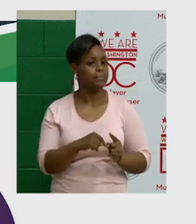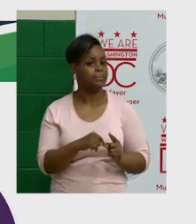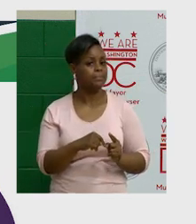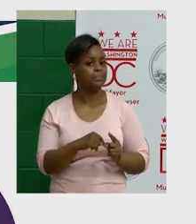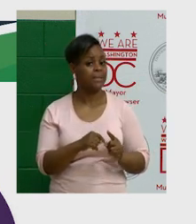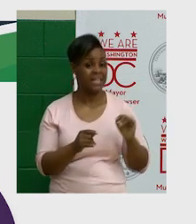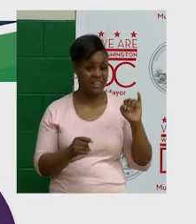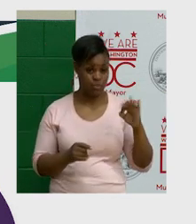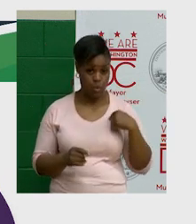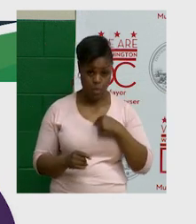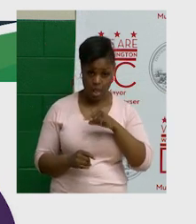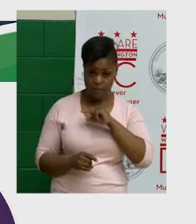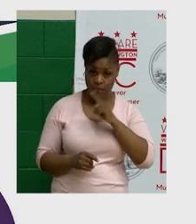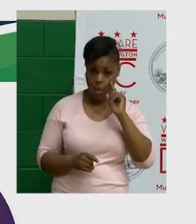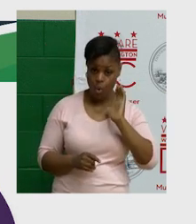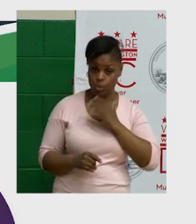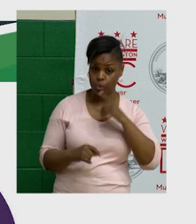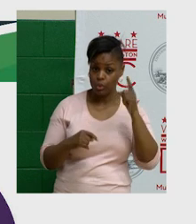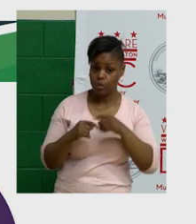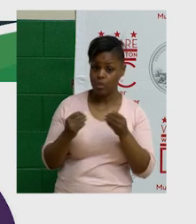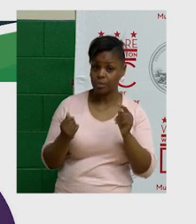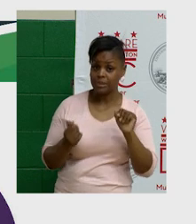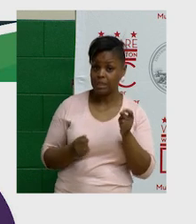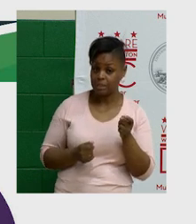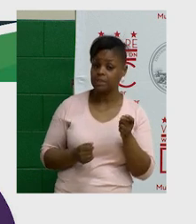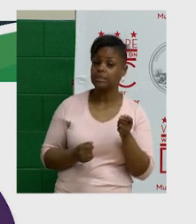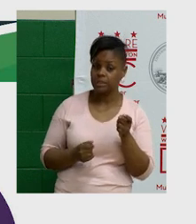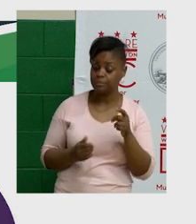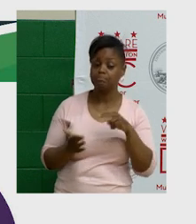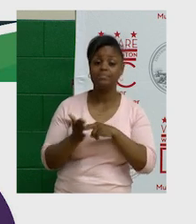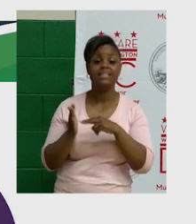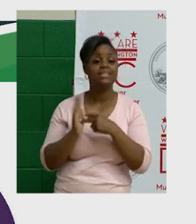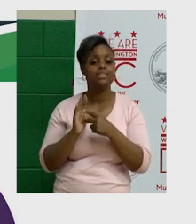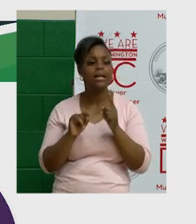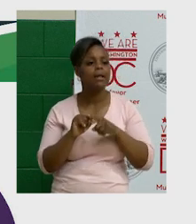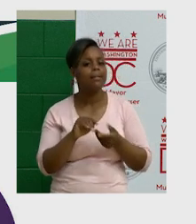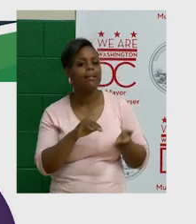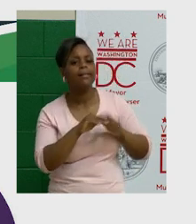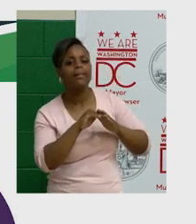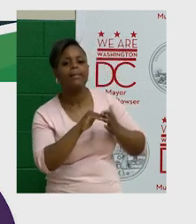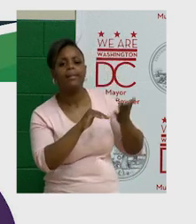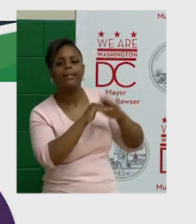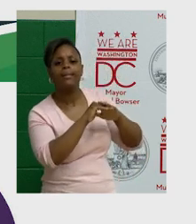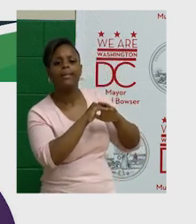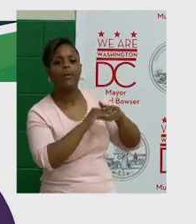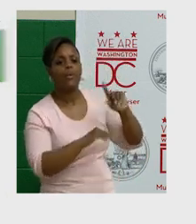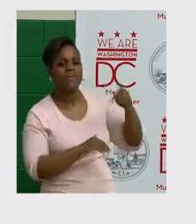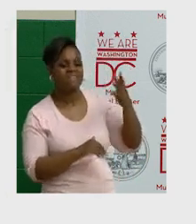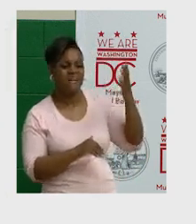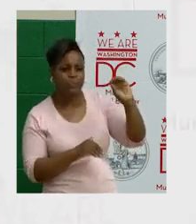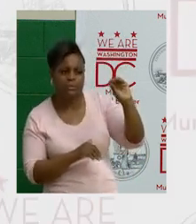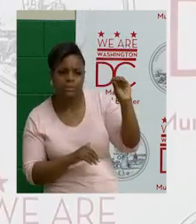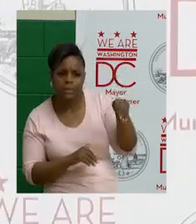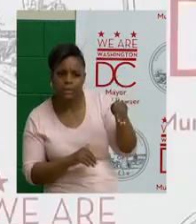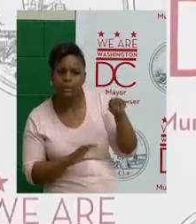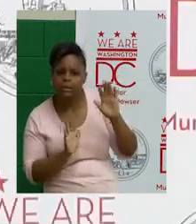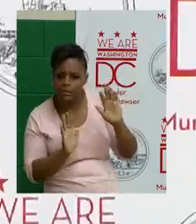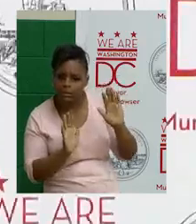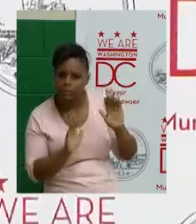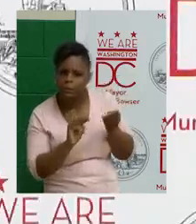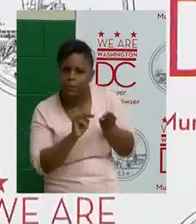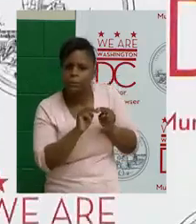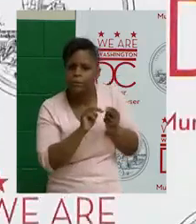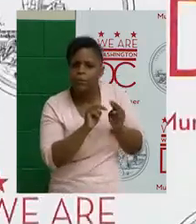reduced property tax rate, their property tax can't grow by more than 5% a year. And that's another way that we are working to